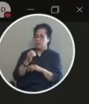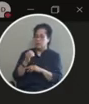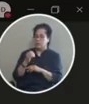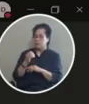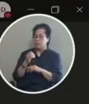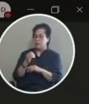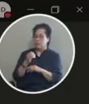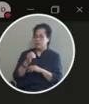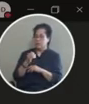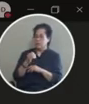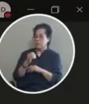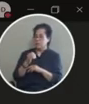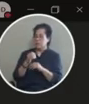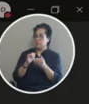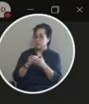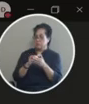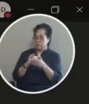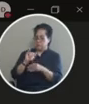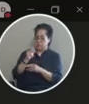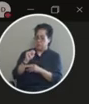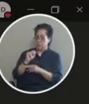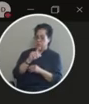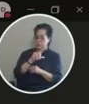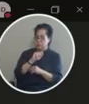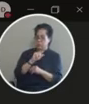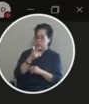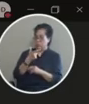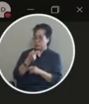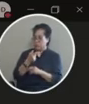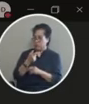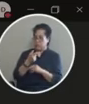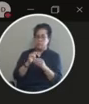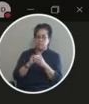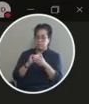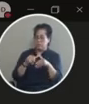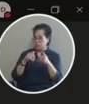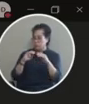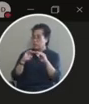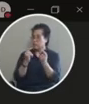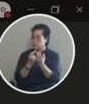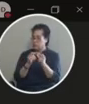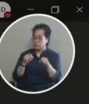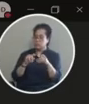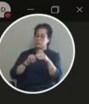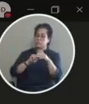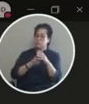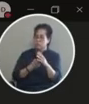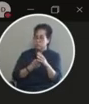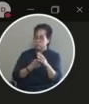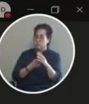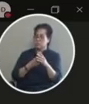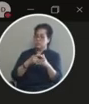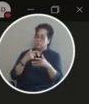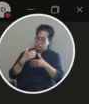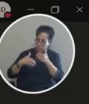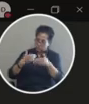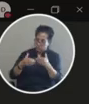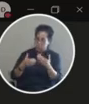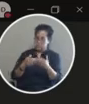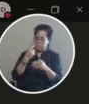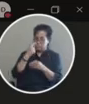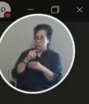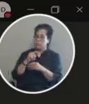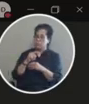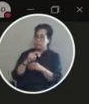that, come January 2021, we can start moving, or the council at that time can start moving to start that process for